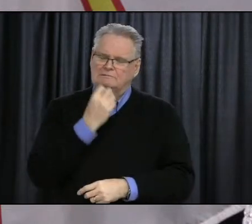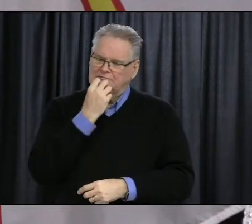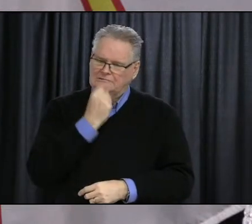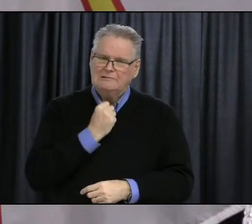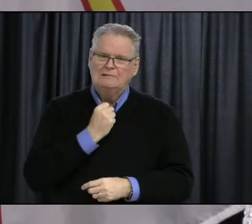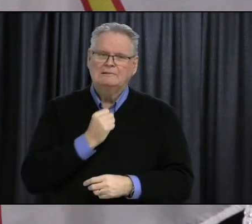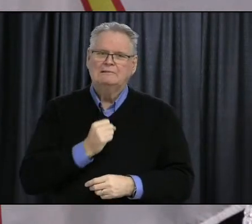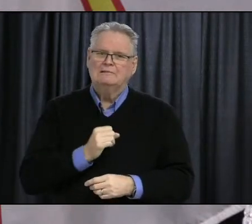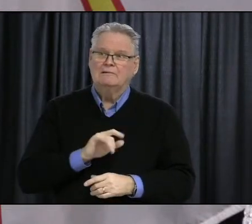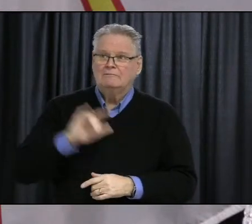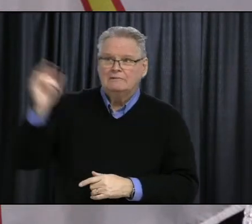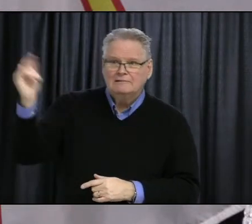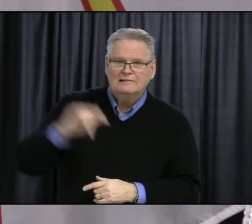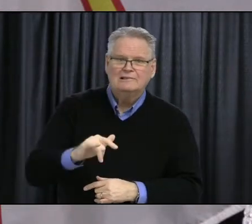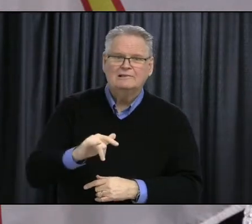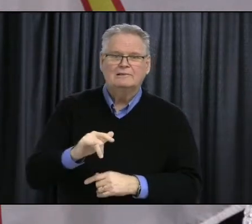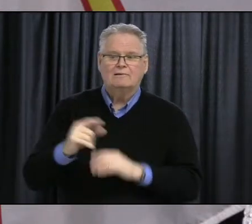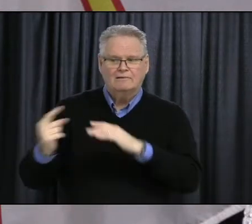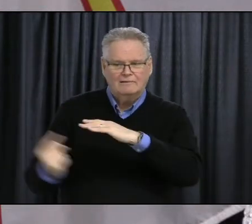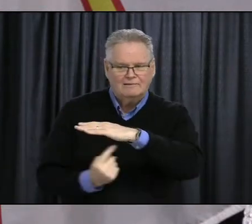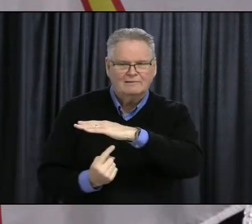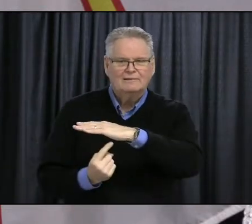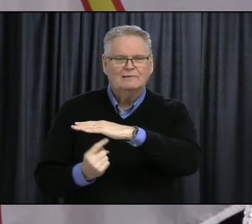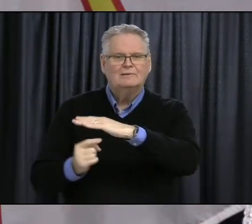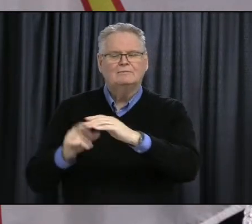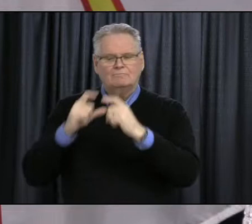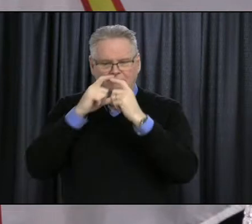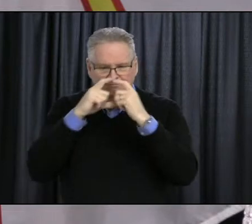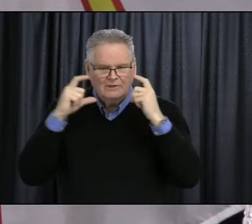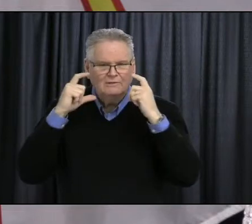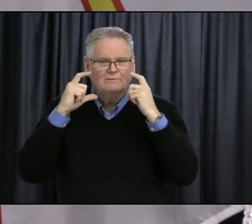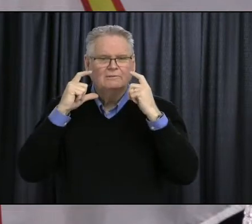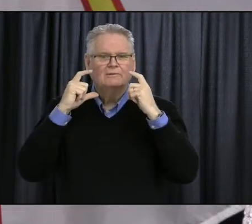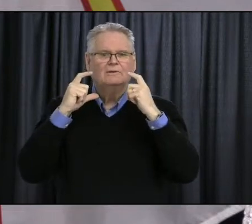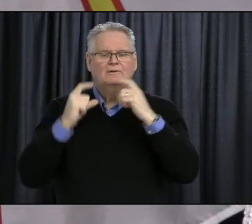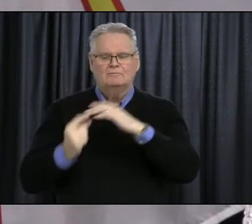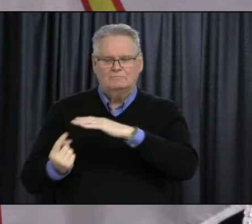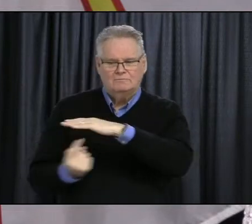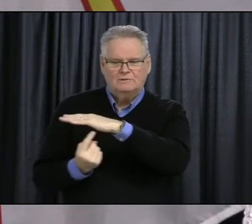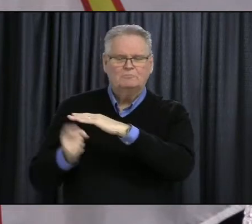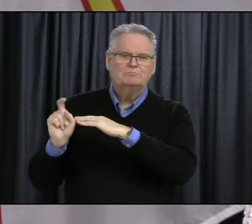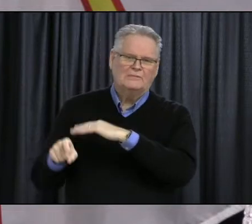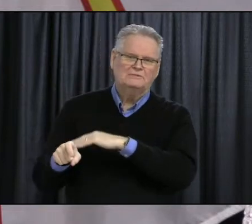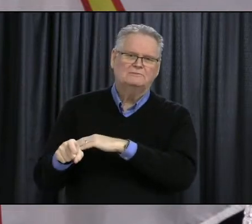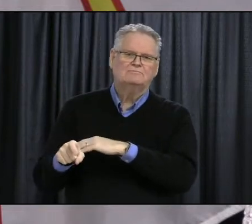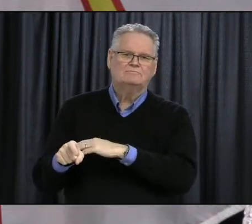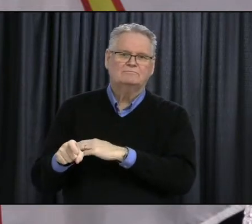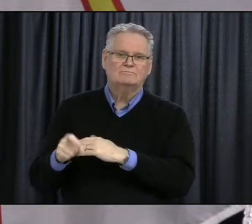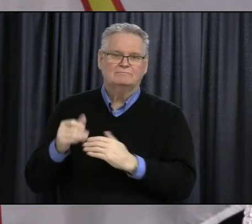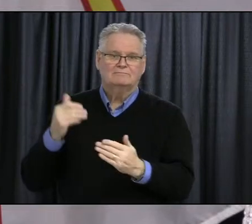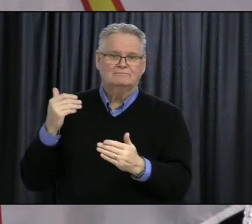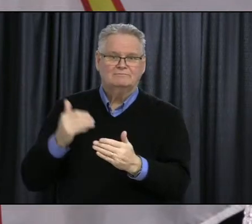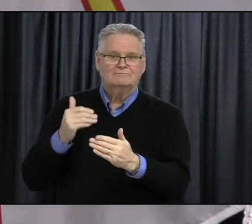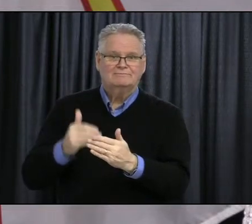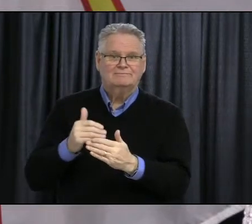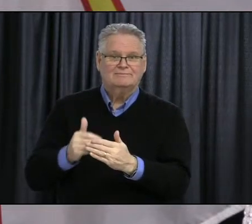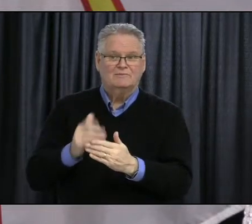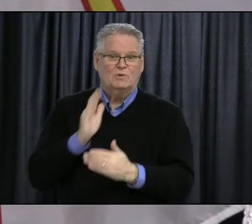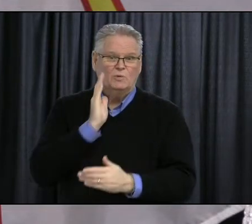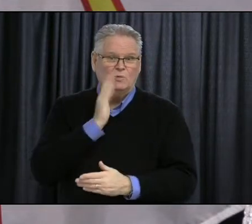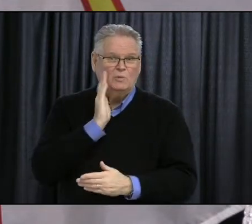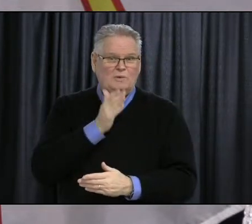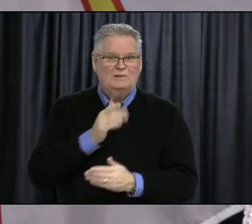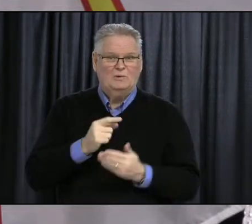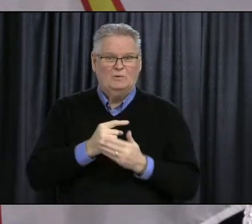As we approach Super Bowl weekend, please remember to keep gatherings to your close, consistent contacts. Our